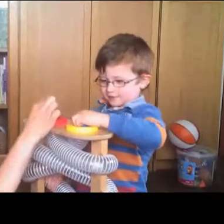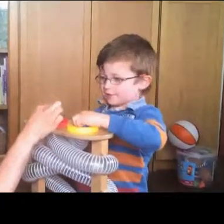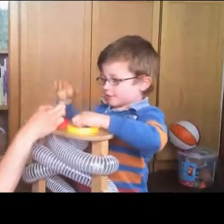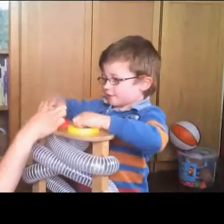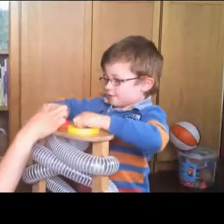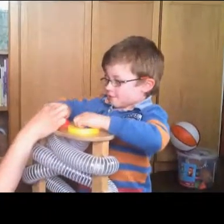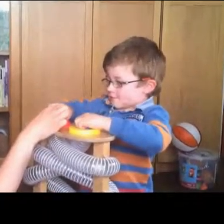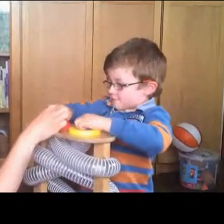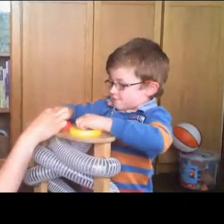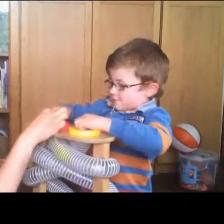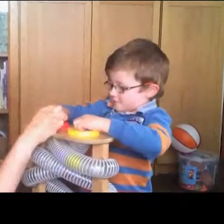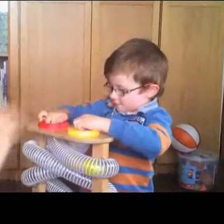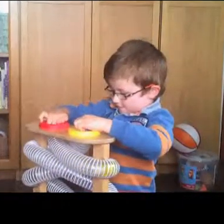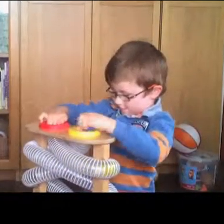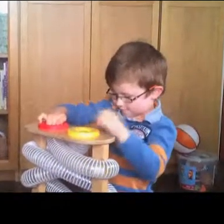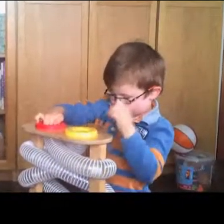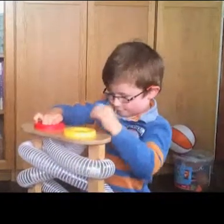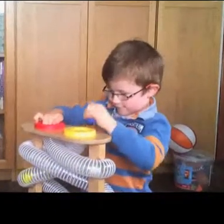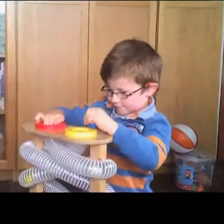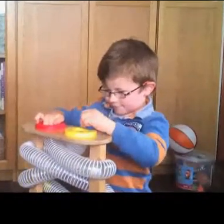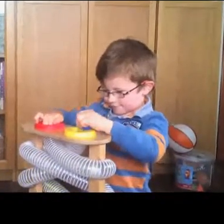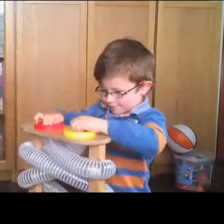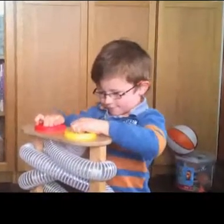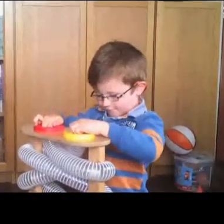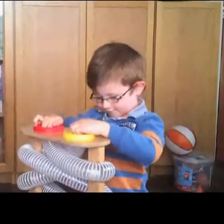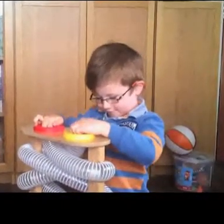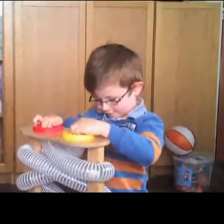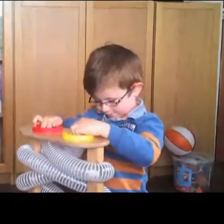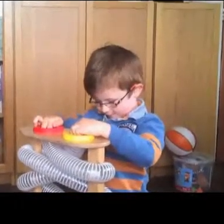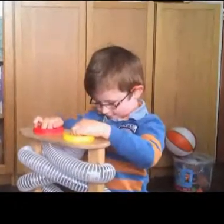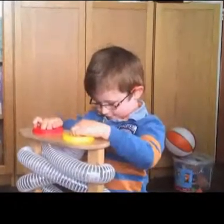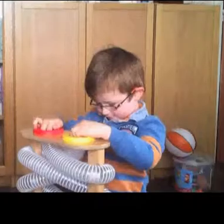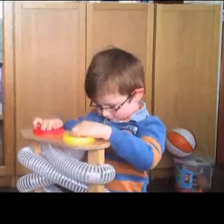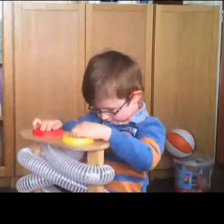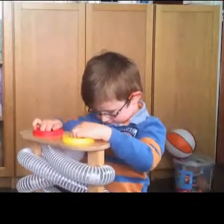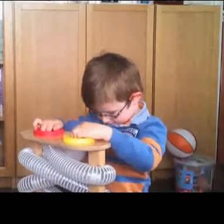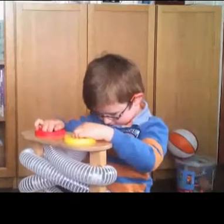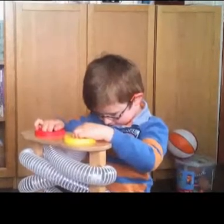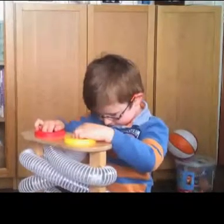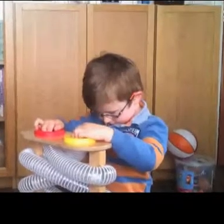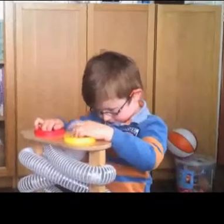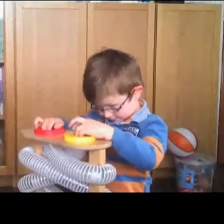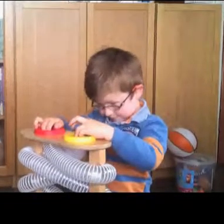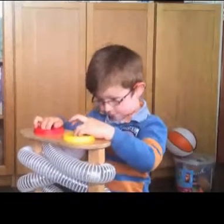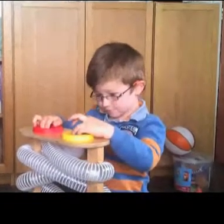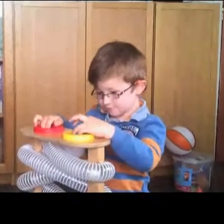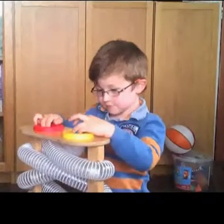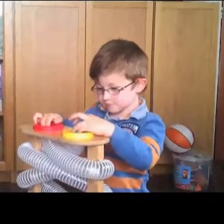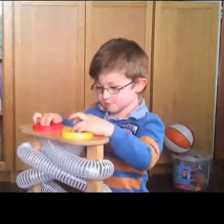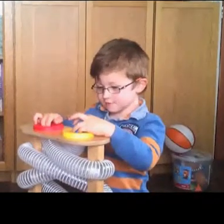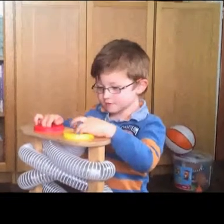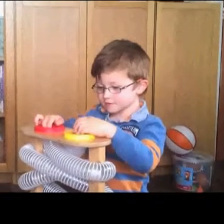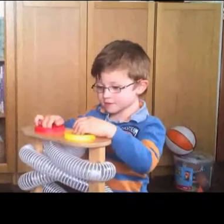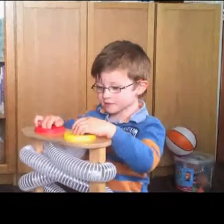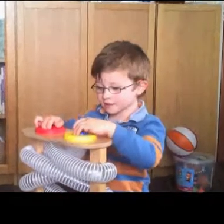Kaelin and his mum are sitting on the floor. They post balls into parallel curving plastic